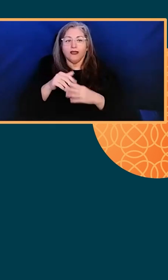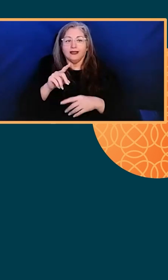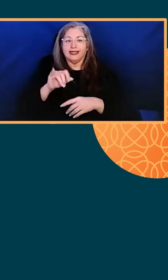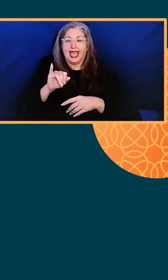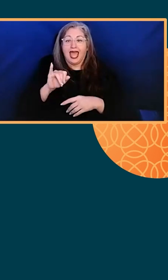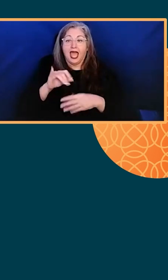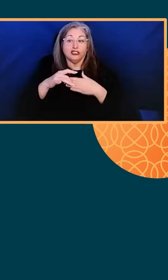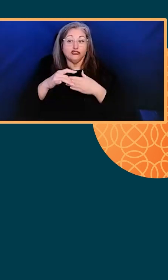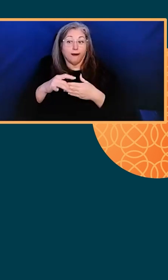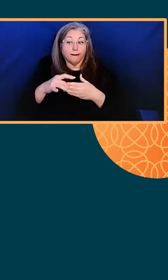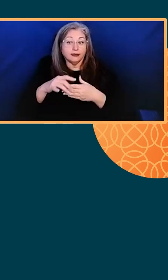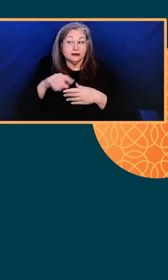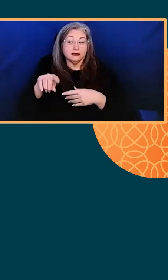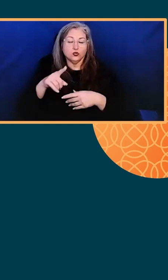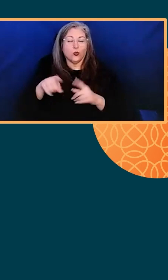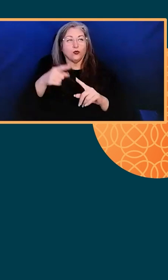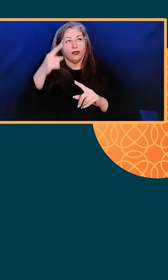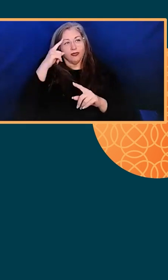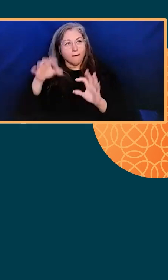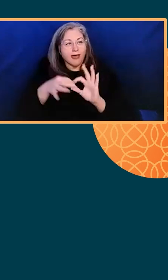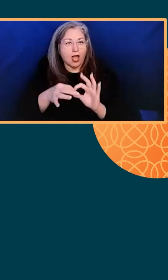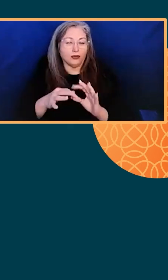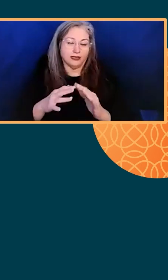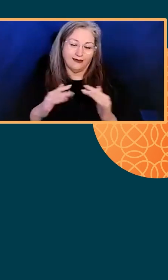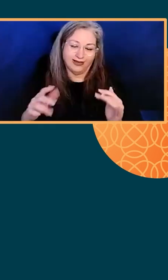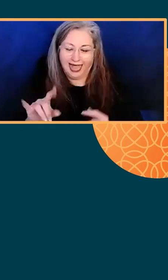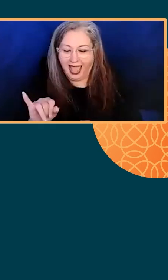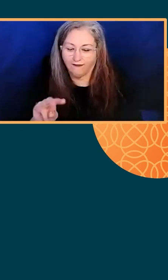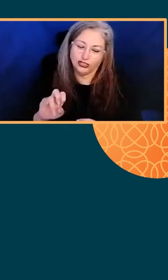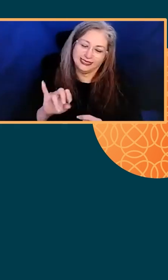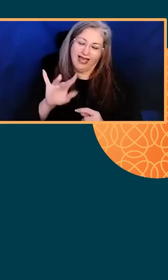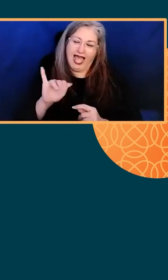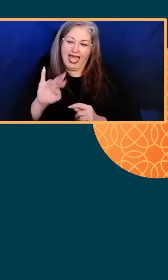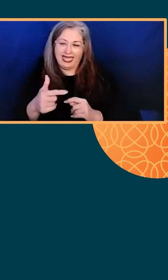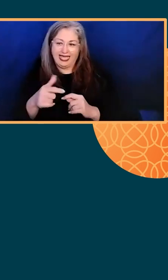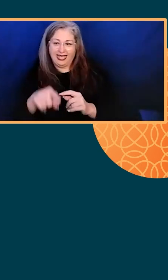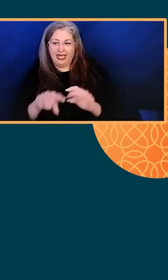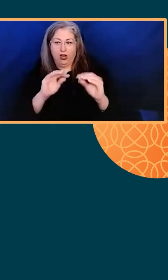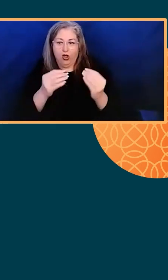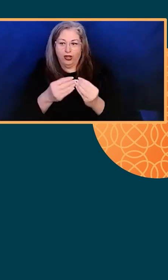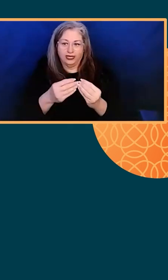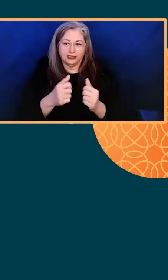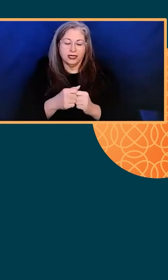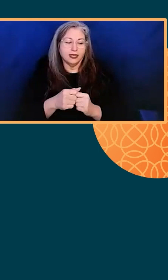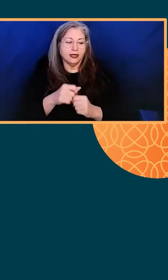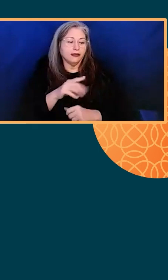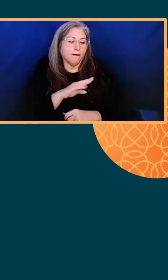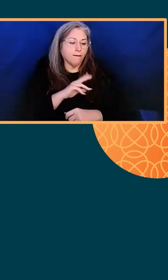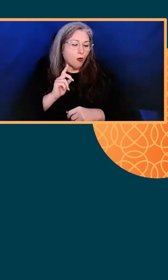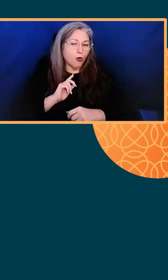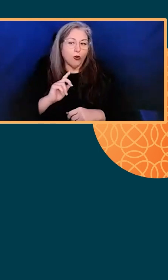champions out there thinking about when we're talking about diversifying an organization, a board,